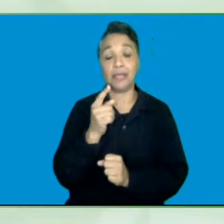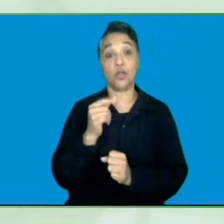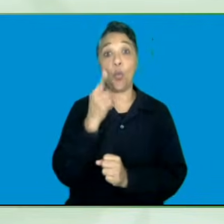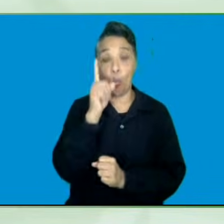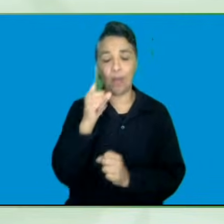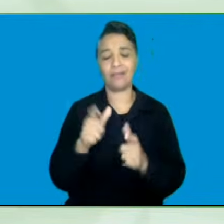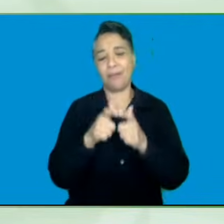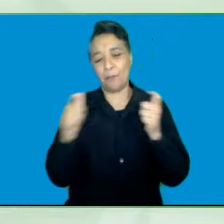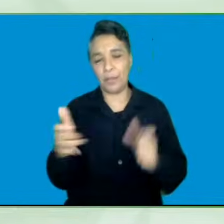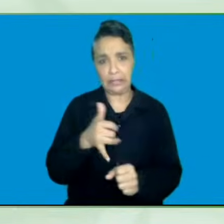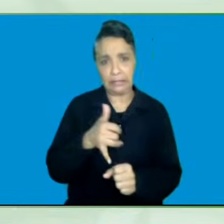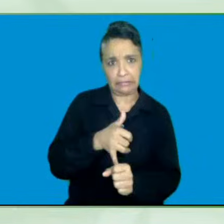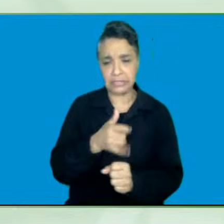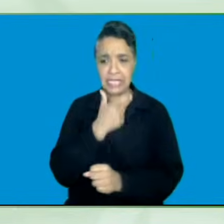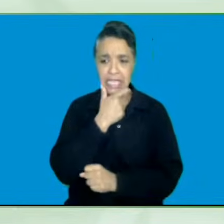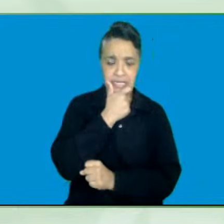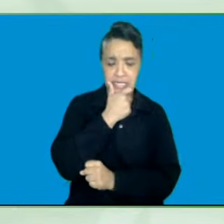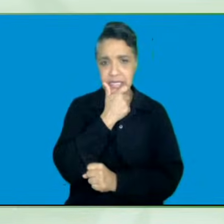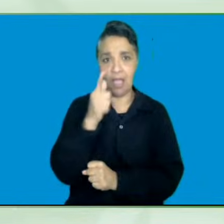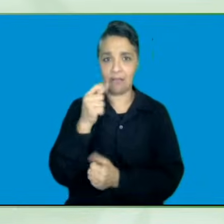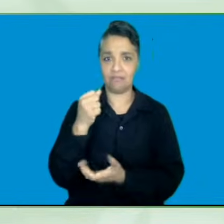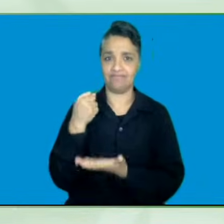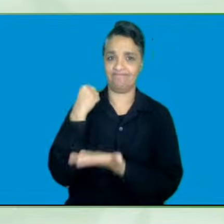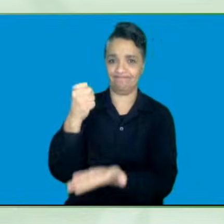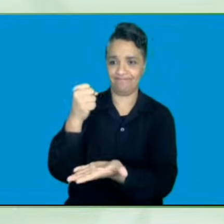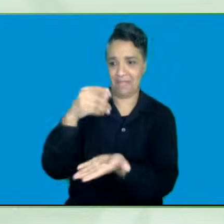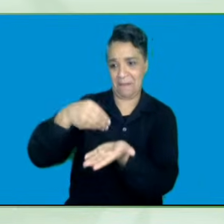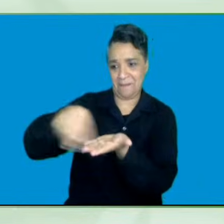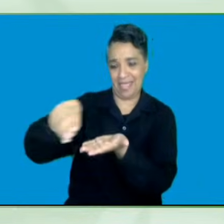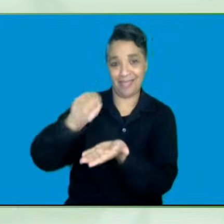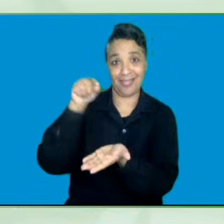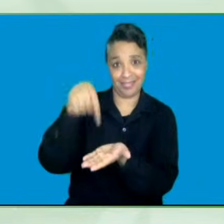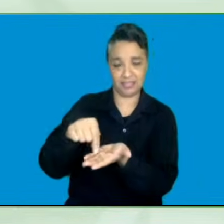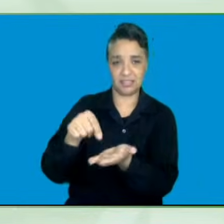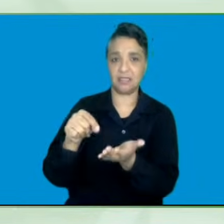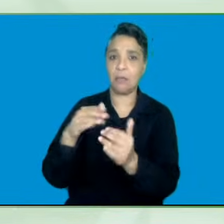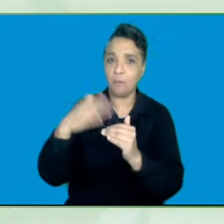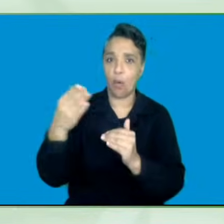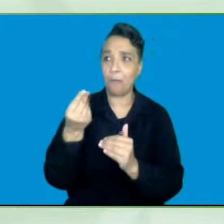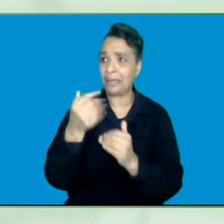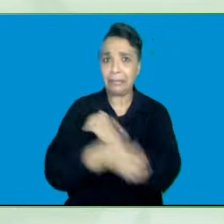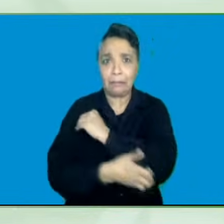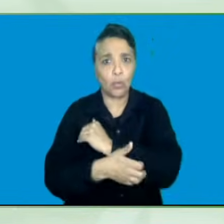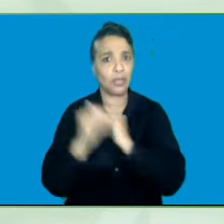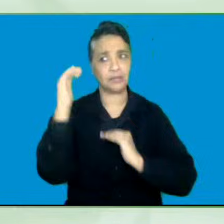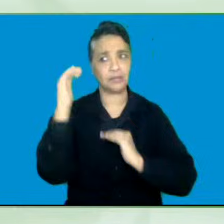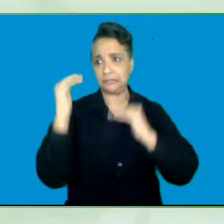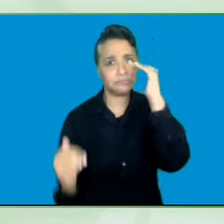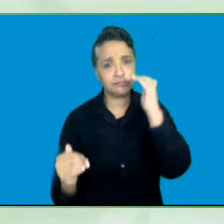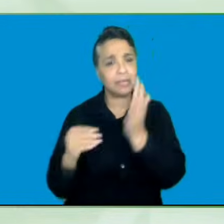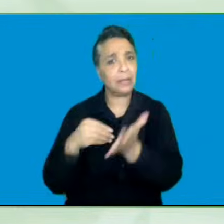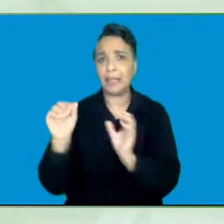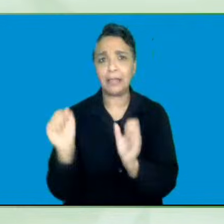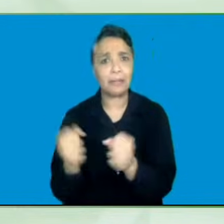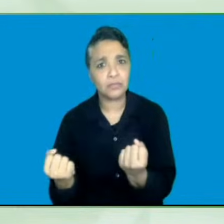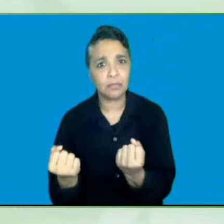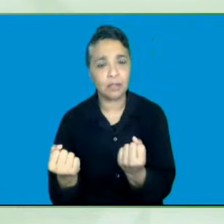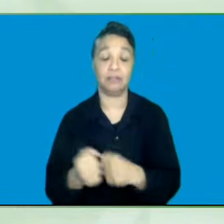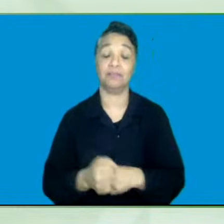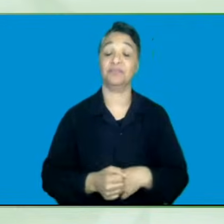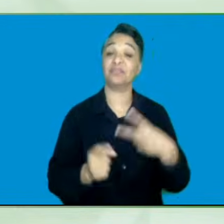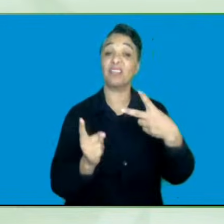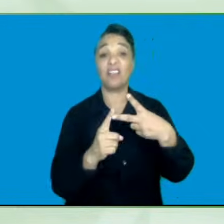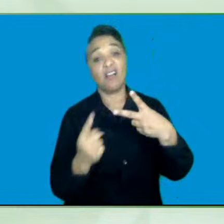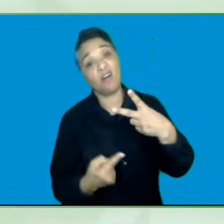barrier, and that can drive further inequalities. Other risks,